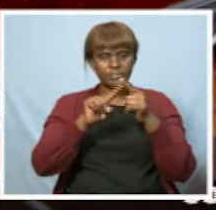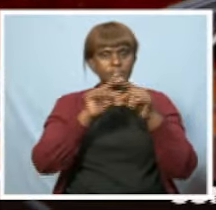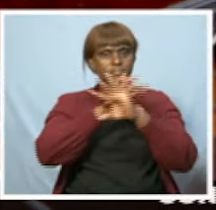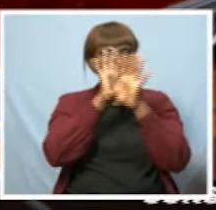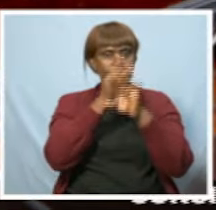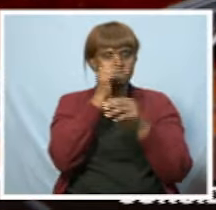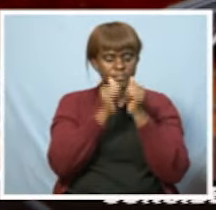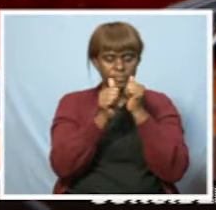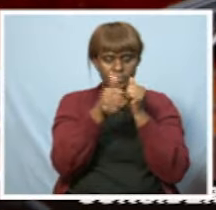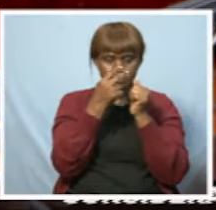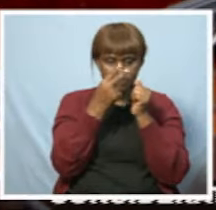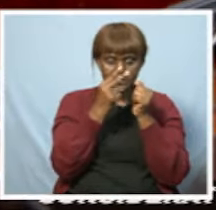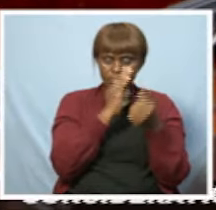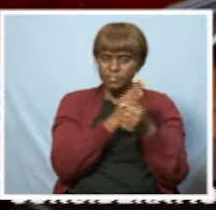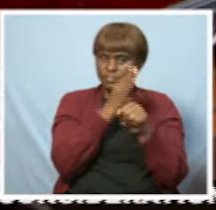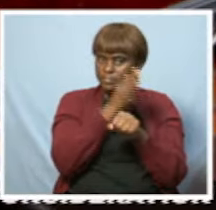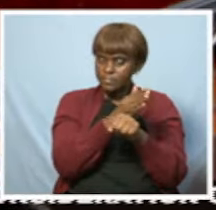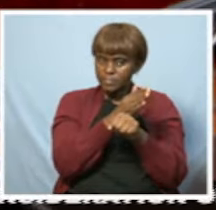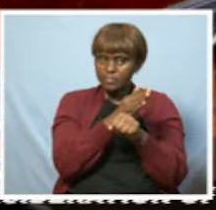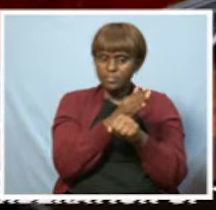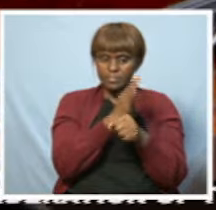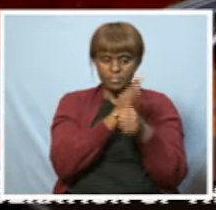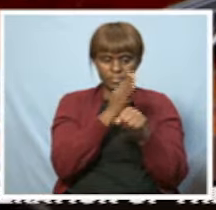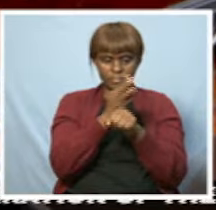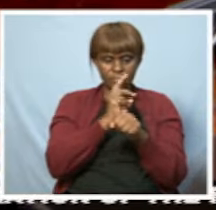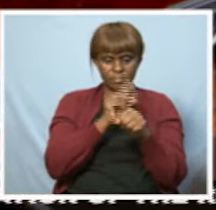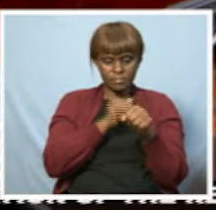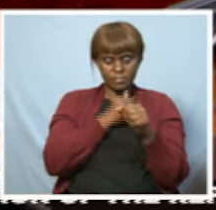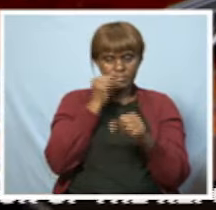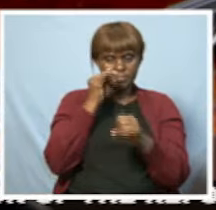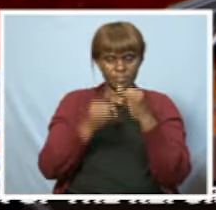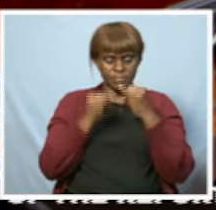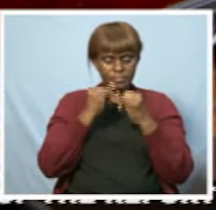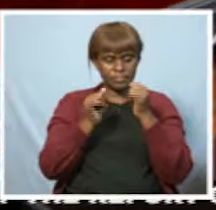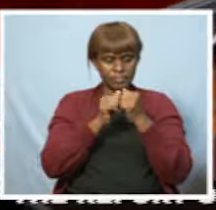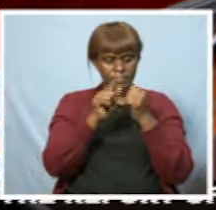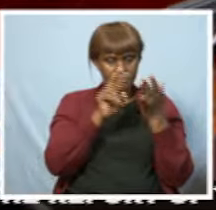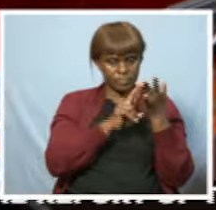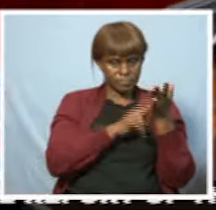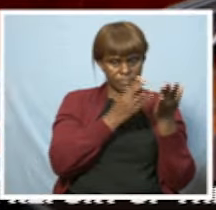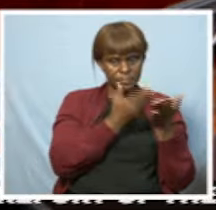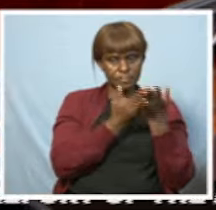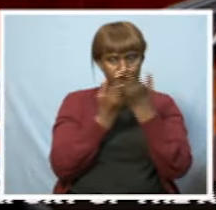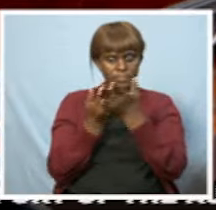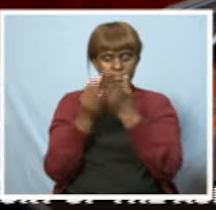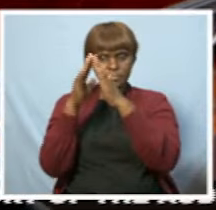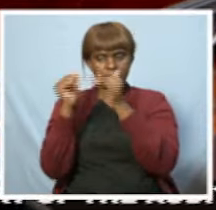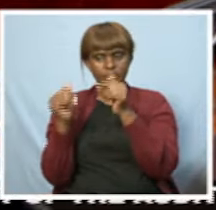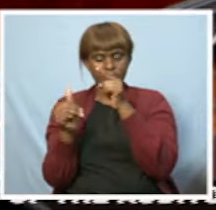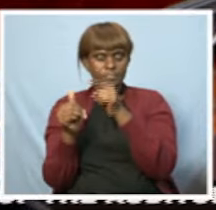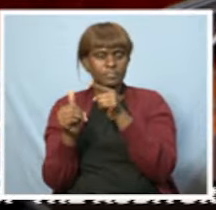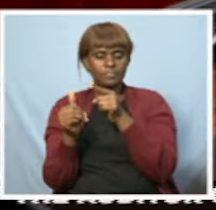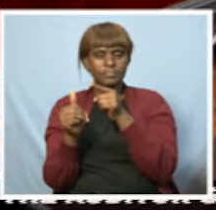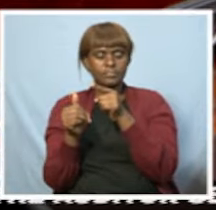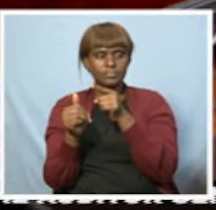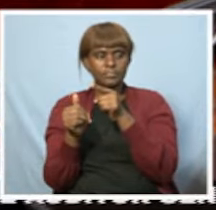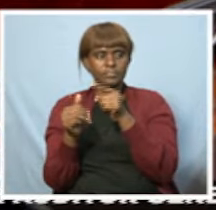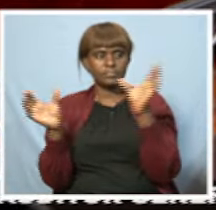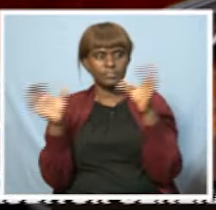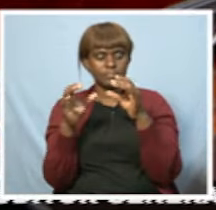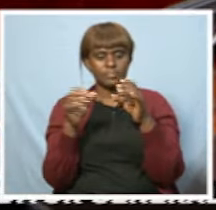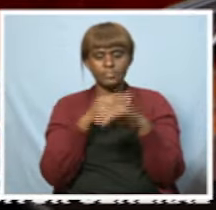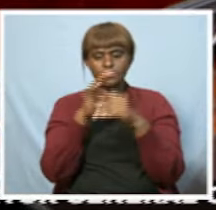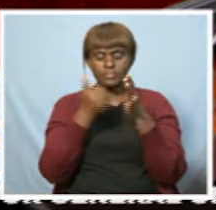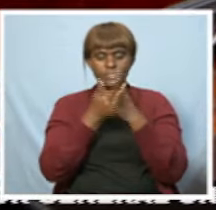because you see, after we are done with this report, it goes to the House, the committee of